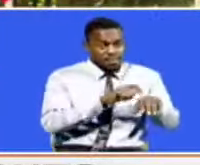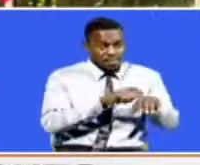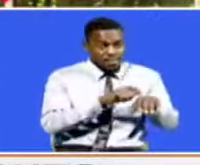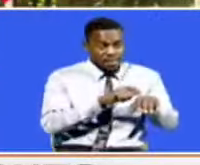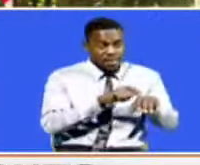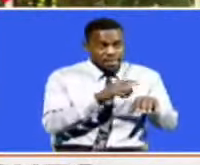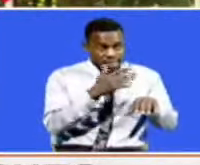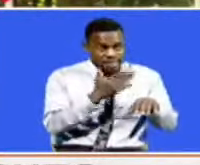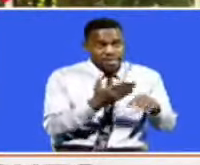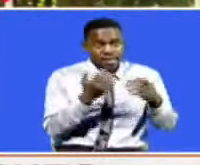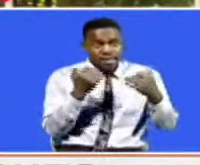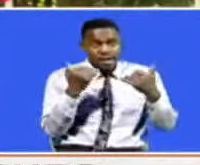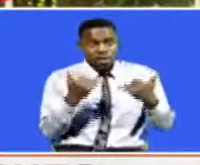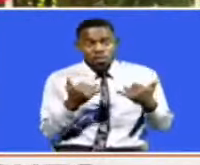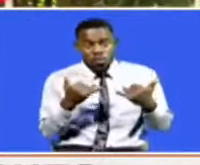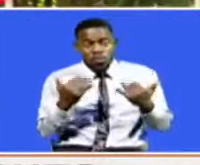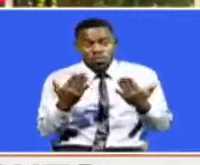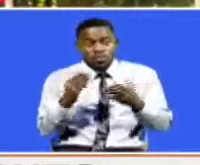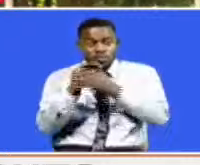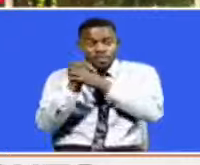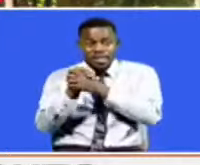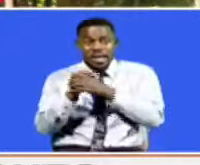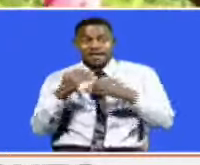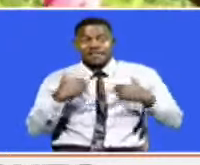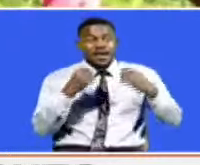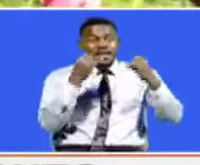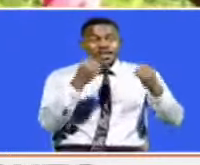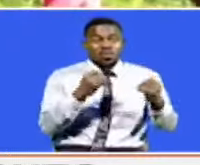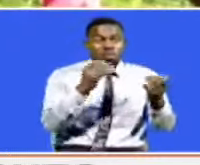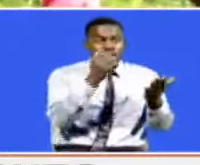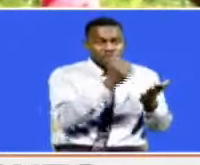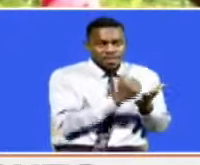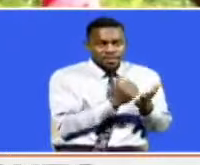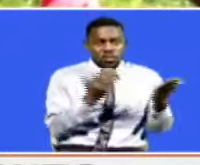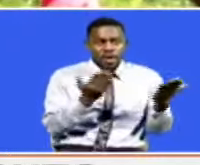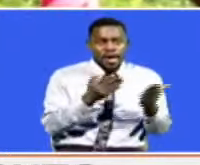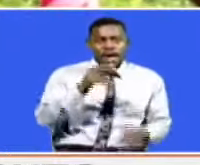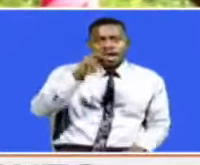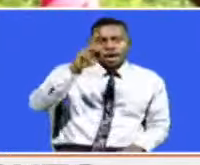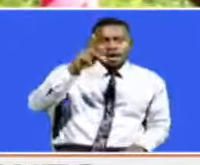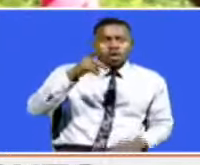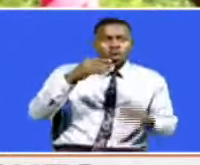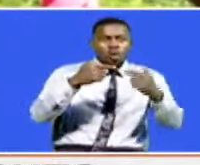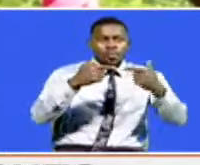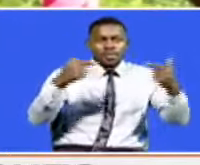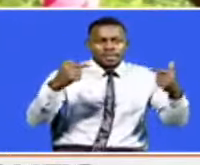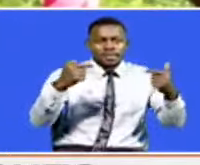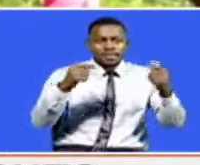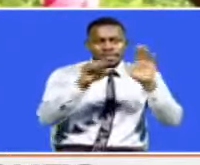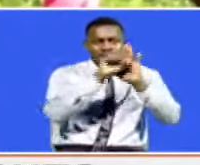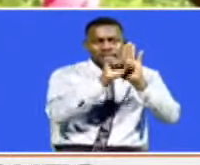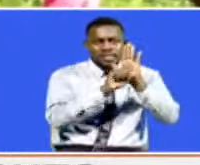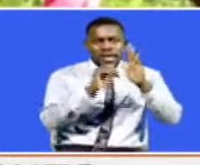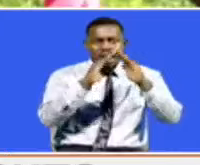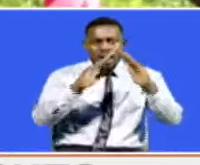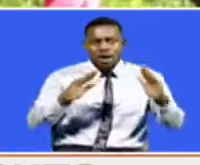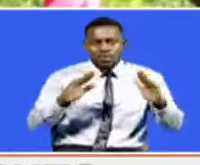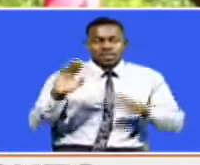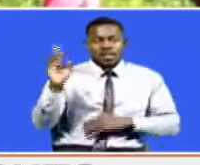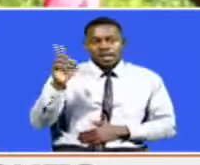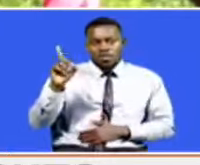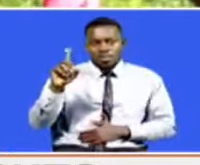Kioni faction has moved its headquarters from Dick Dick Road to Processional Way, opposite State House, Nairobi. Emmanuel To,